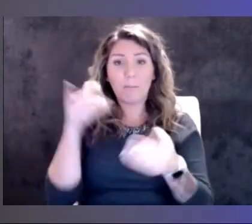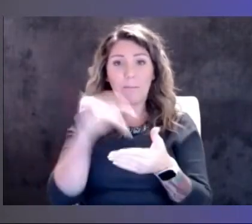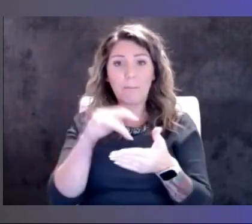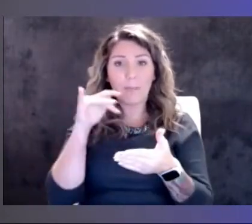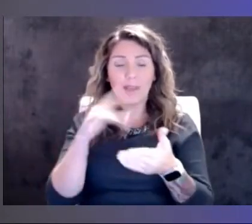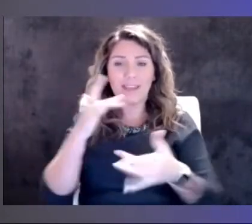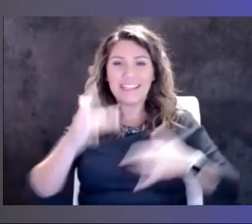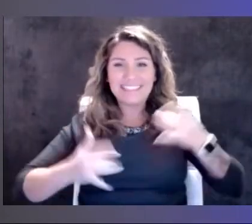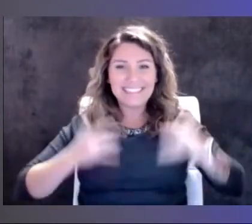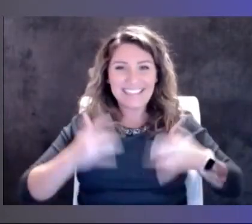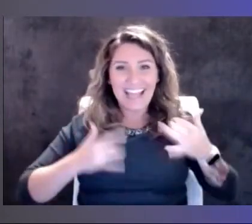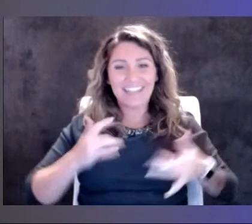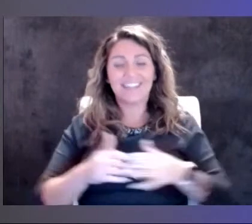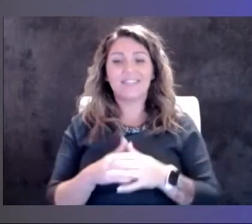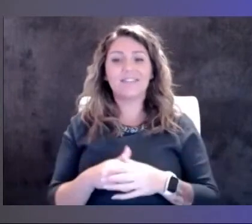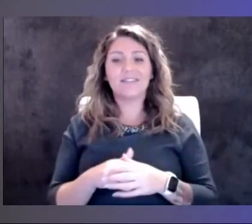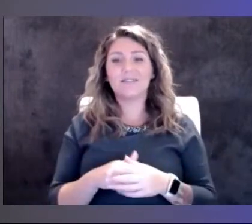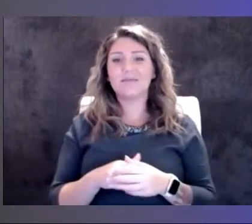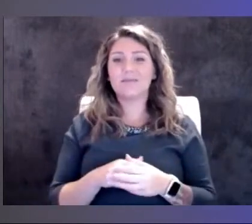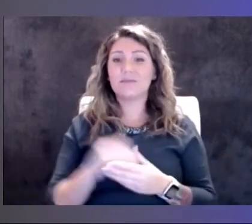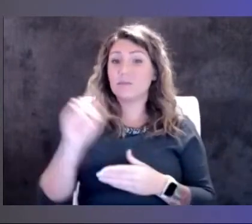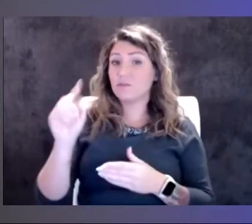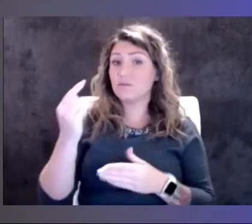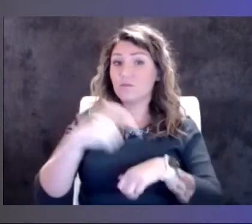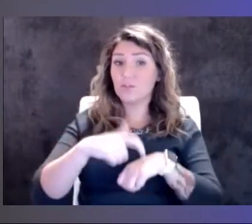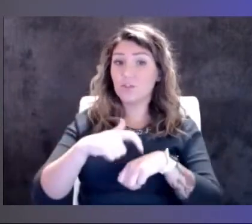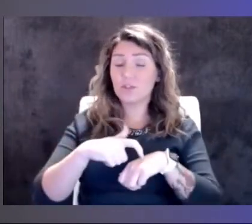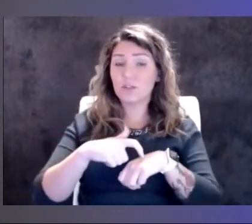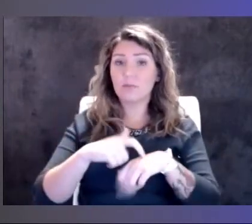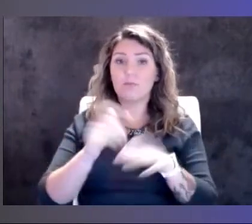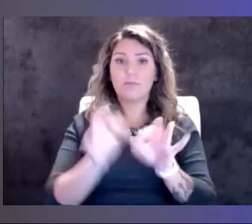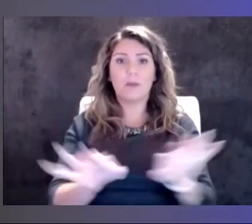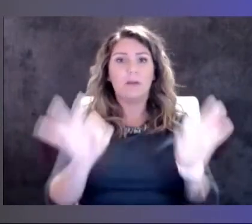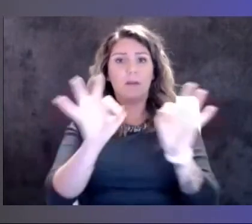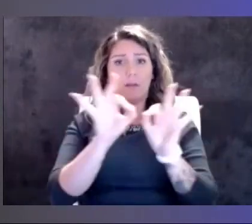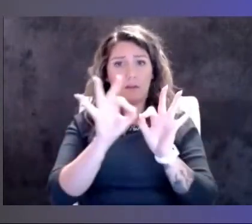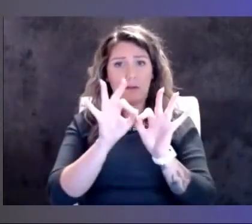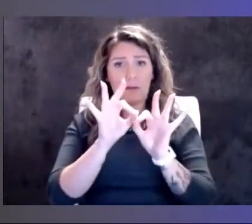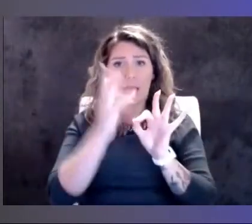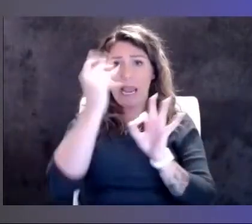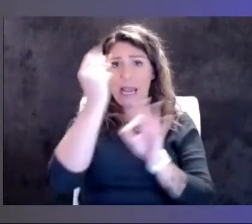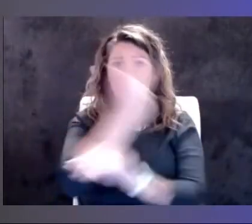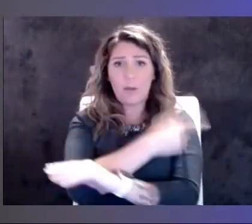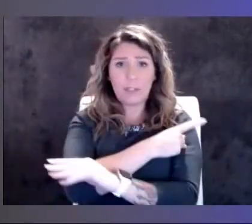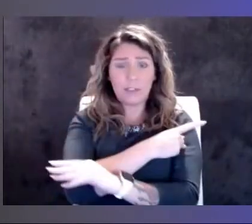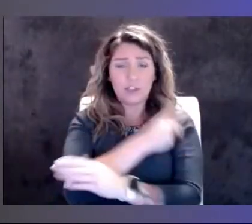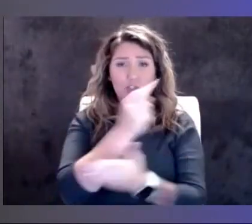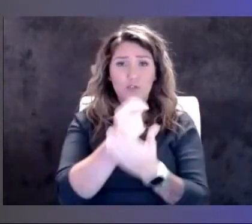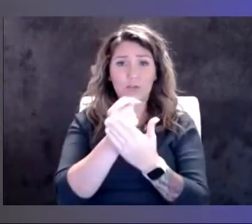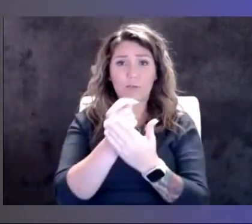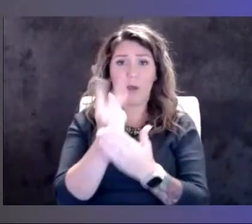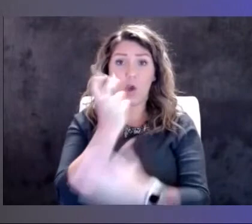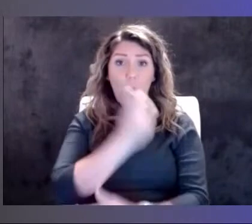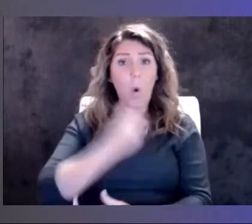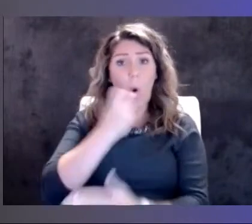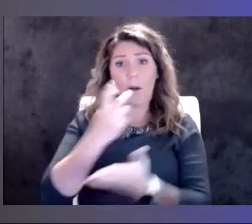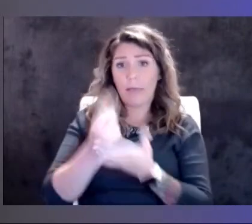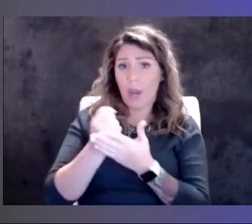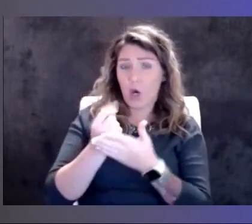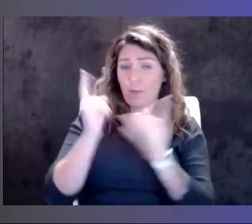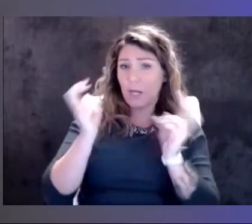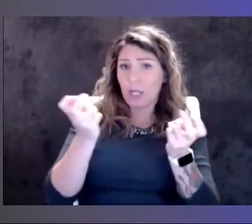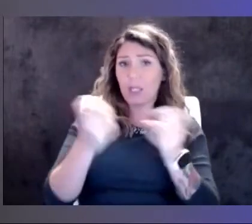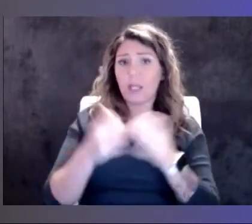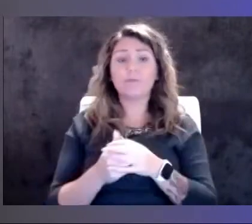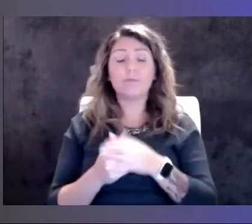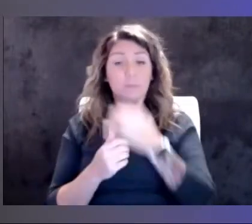and it's the first time that I think we have a really viable outpatient treatment Oral option, three, right? yeah. Oral therapy, great.